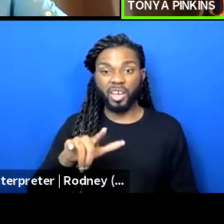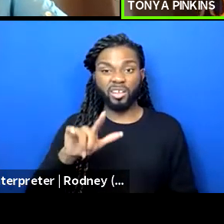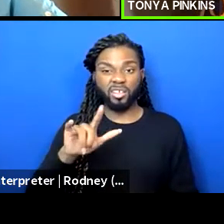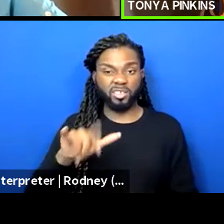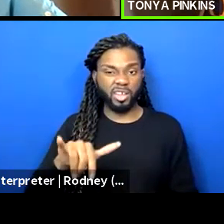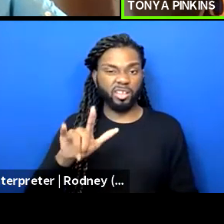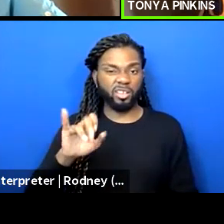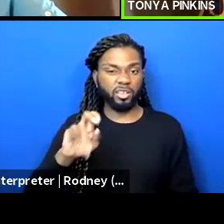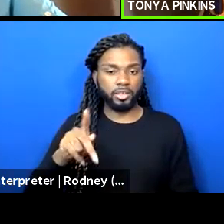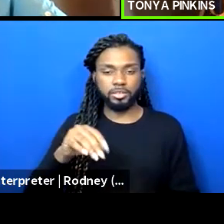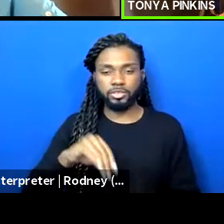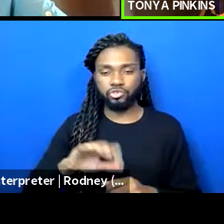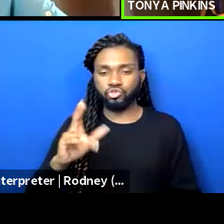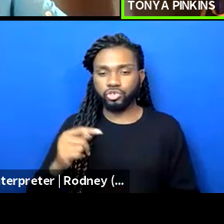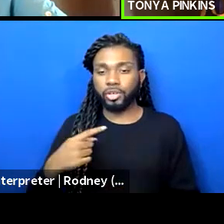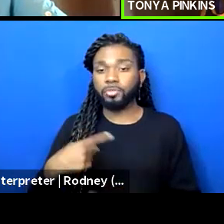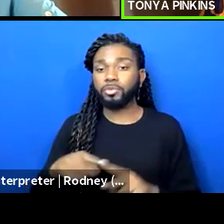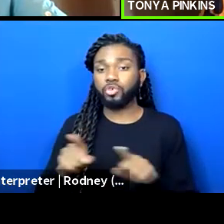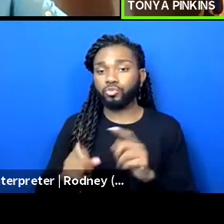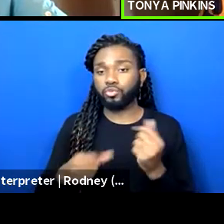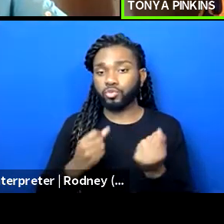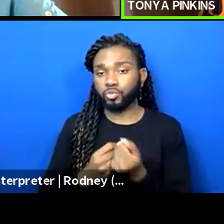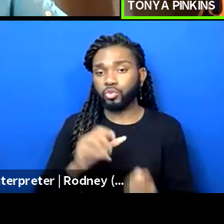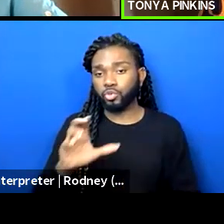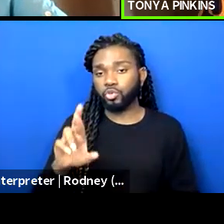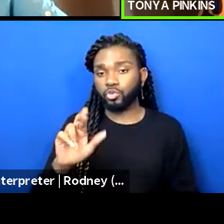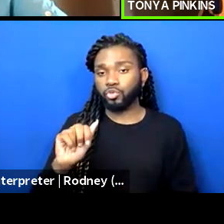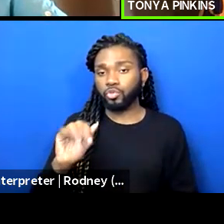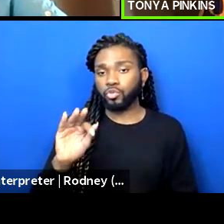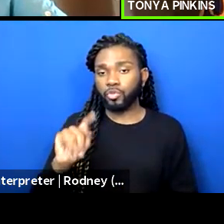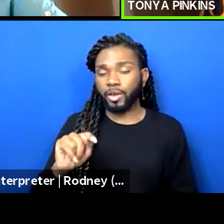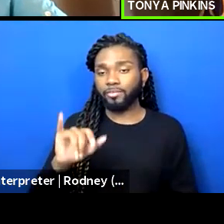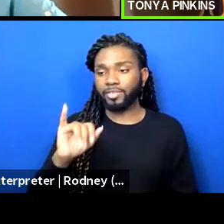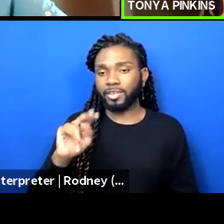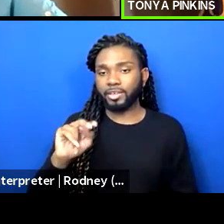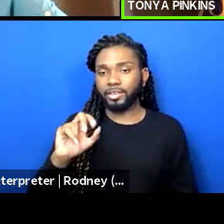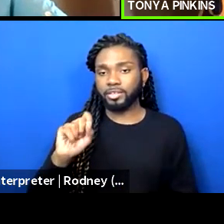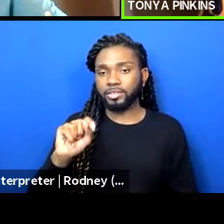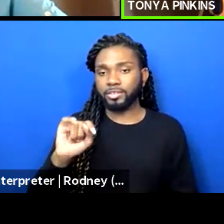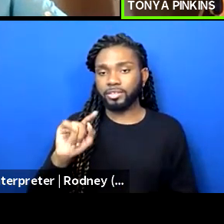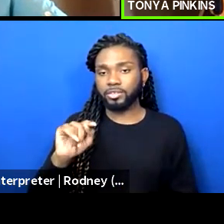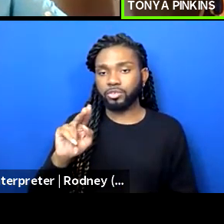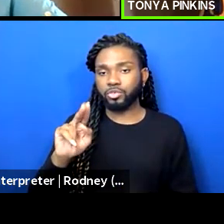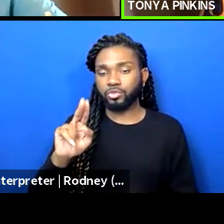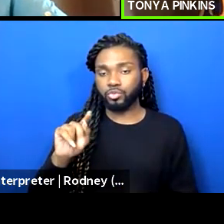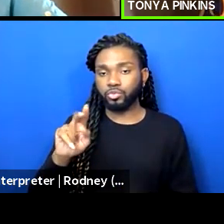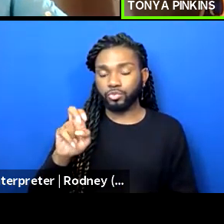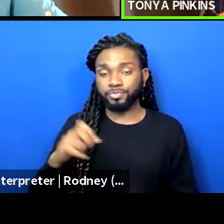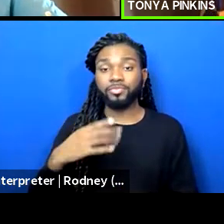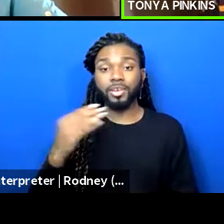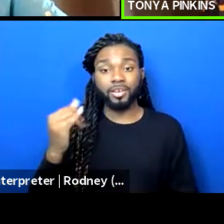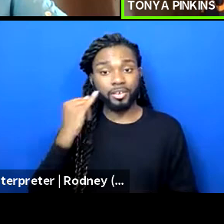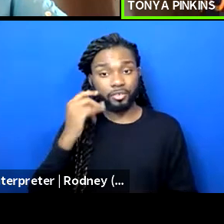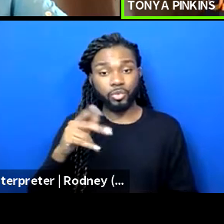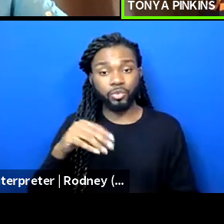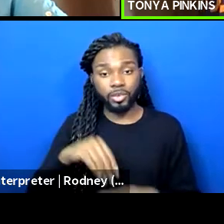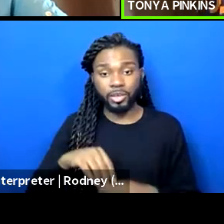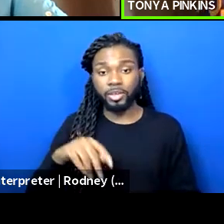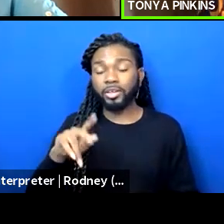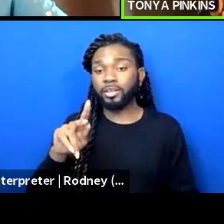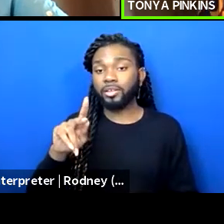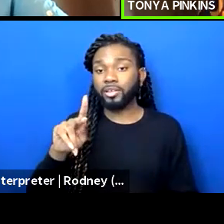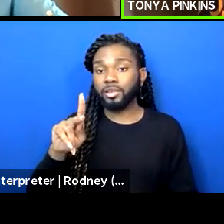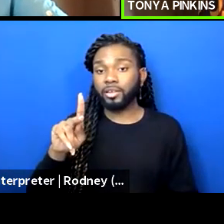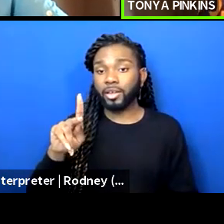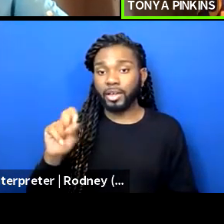Craft Institute, support the Craft Institute. Also, if you're in Kansas City area, Nicole Hodges Persley. Is